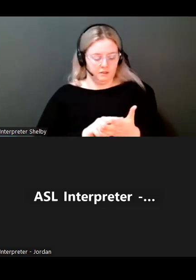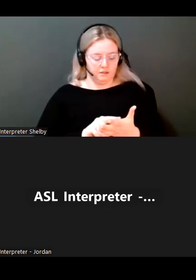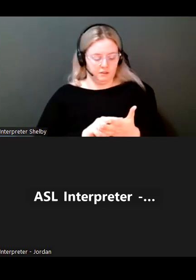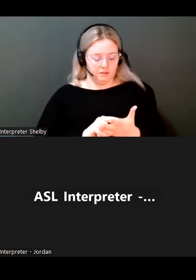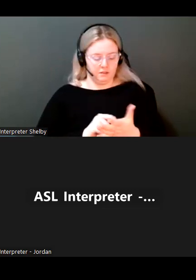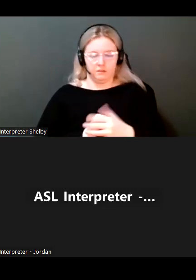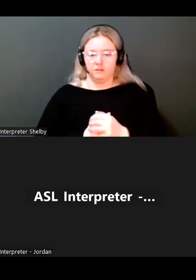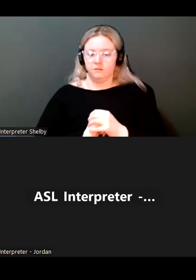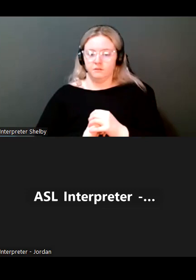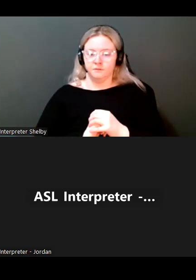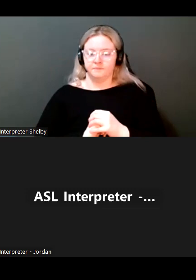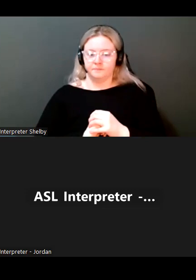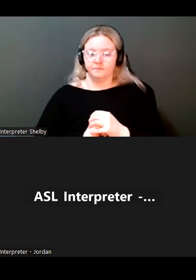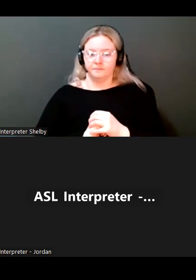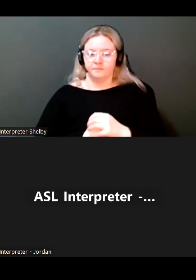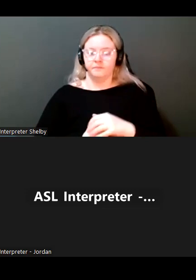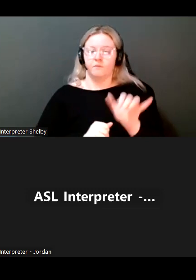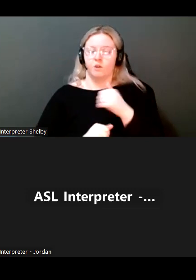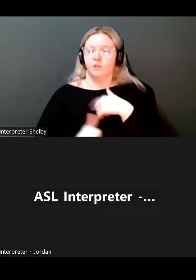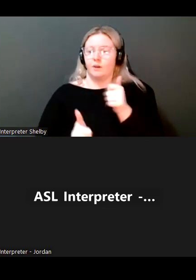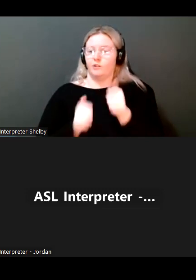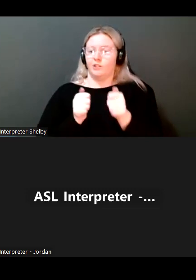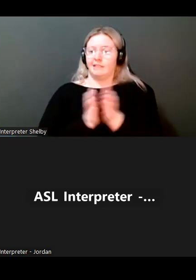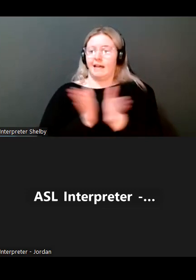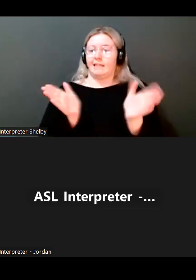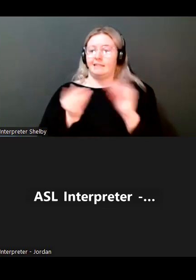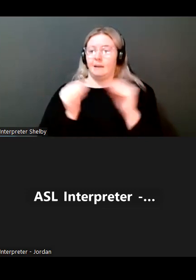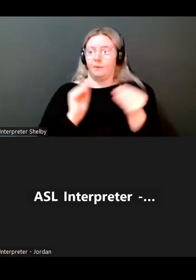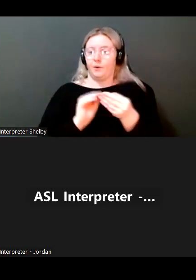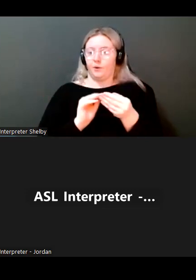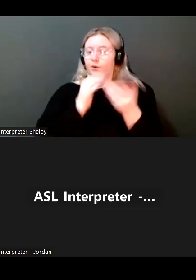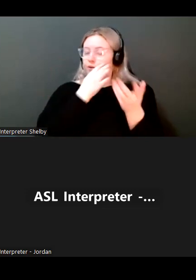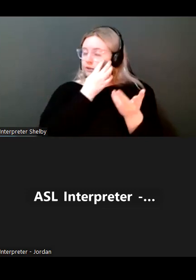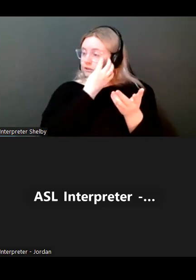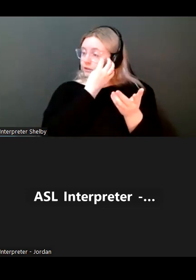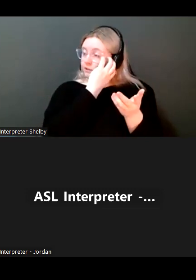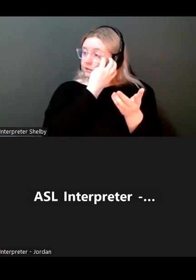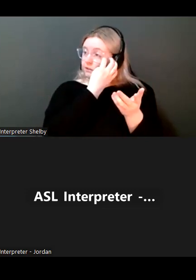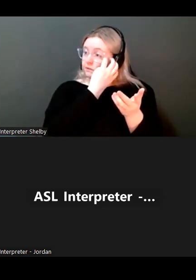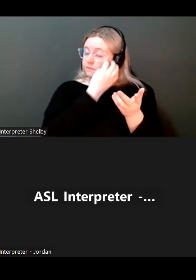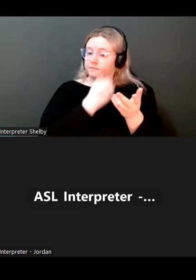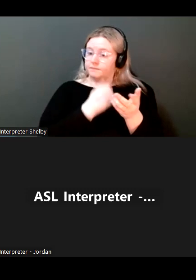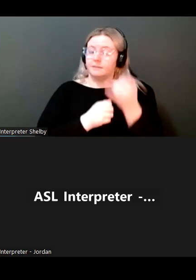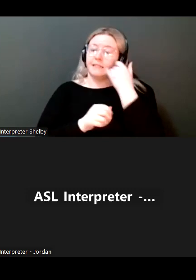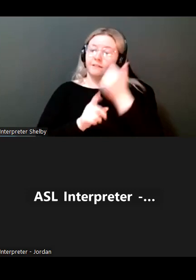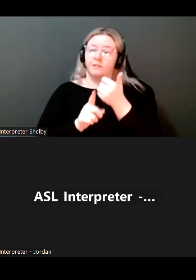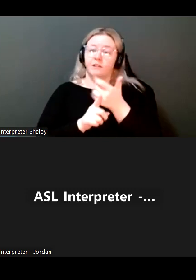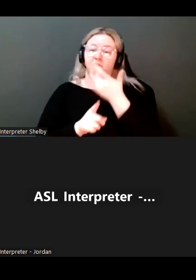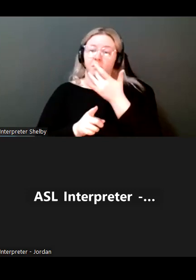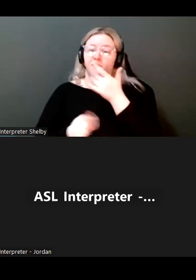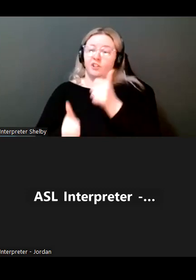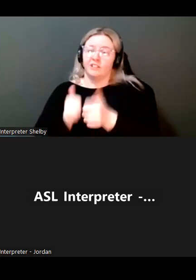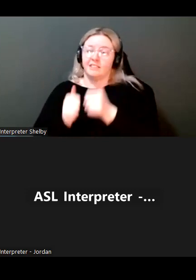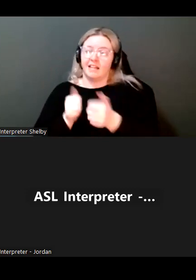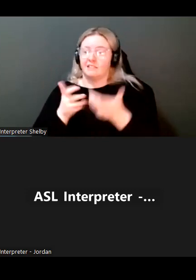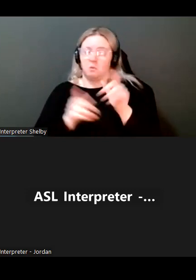There's also a text number, not to make this confusing, but for those who prefer text, there is a crisis